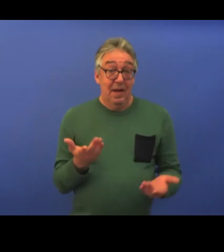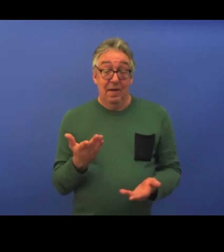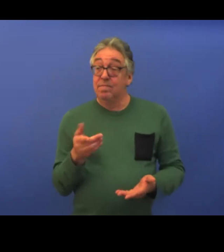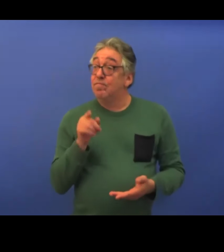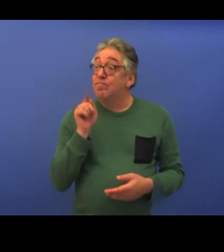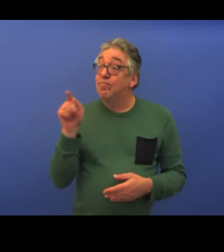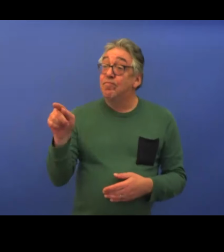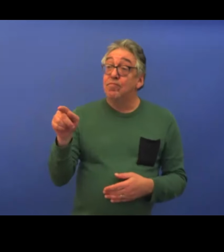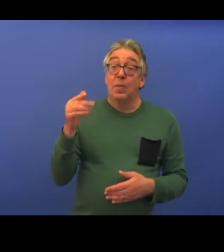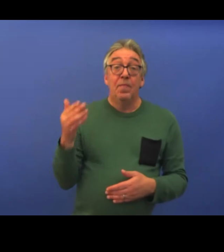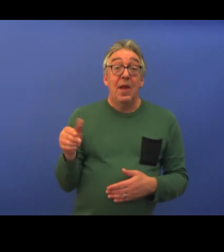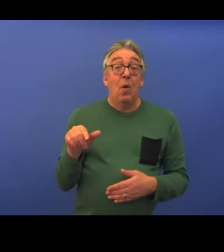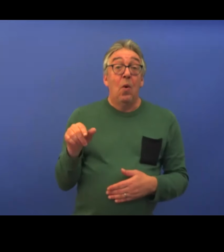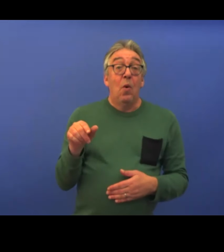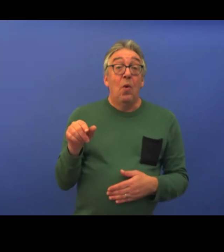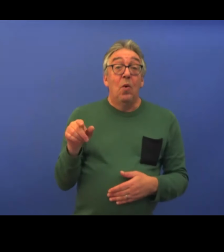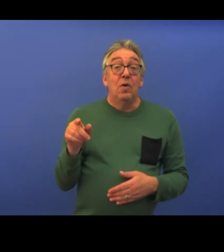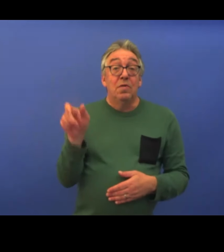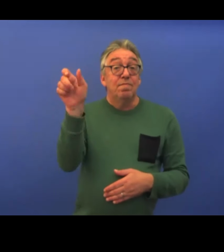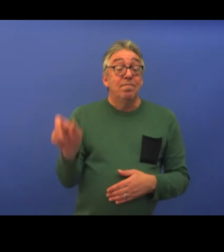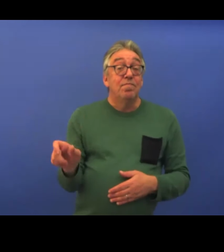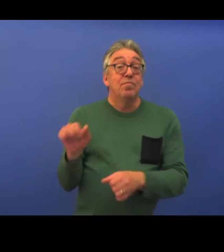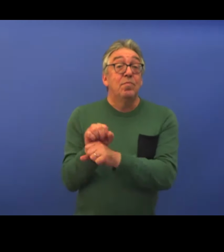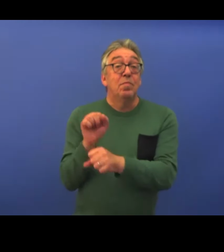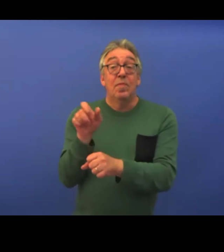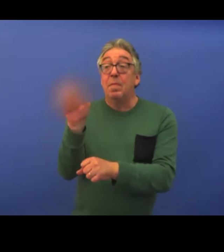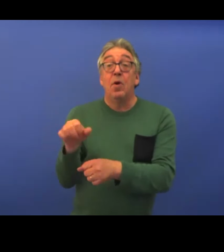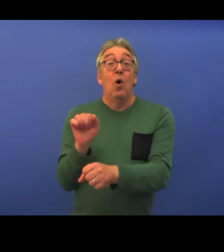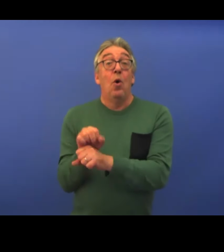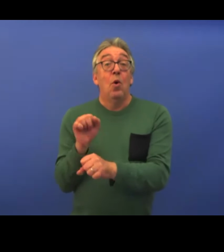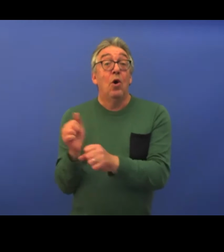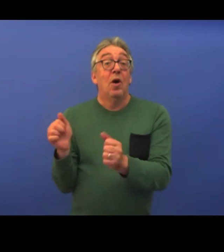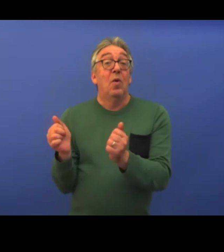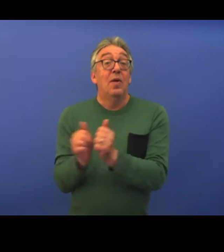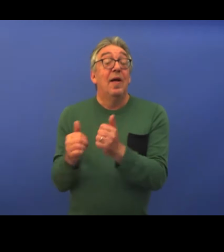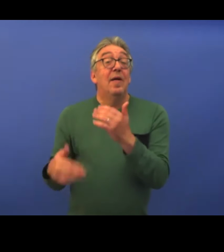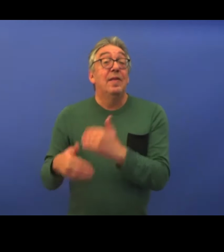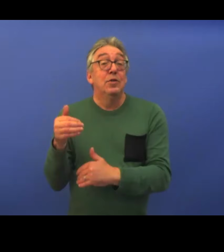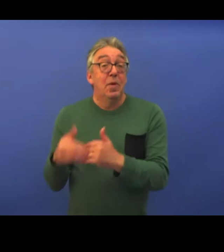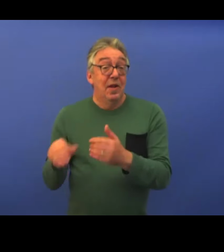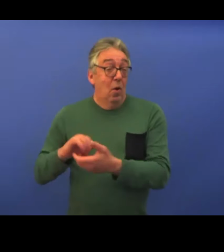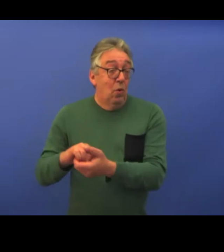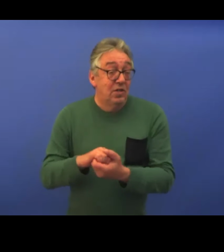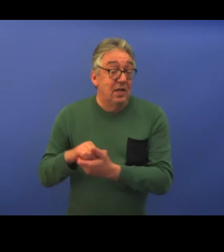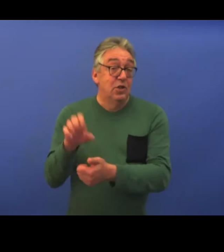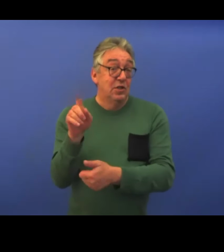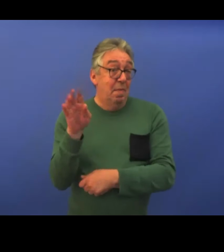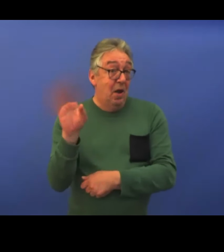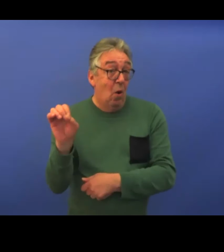development settings or colleagues working in organizations of persons with disabilities, NGOs,